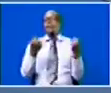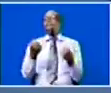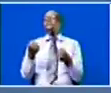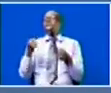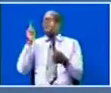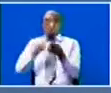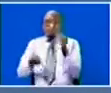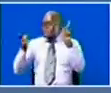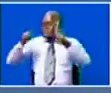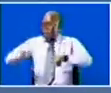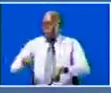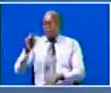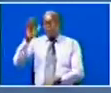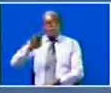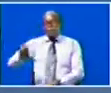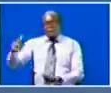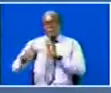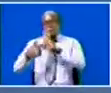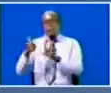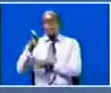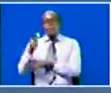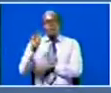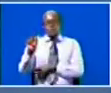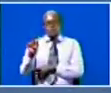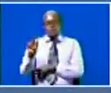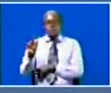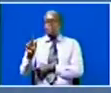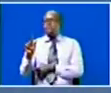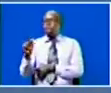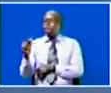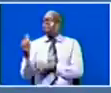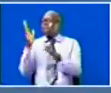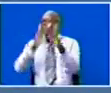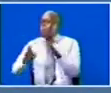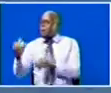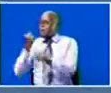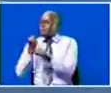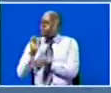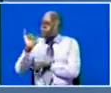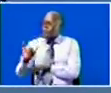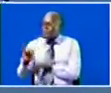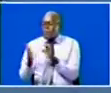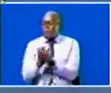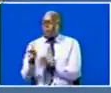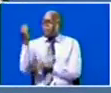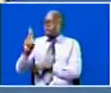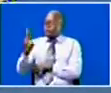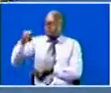what happened in Parliament, and it will be showing the video shortly, did you anticipate that? Did you plan to do anything of that